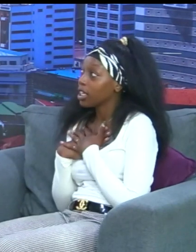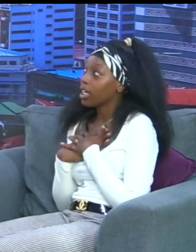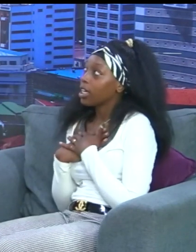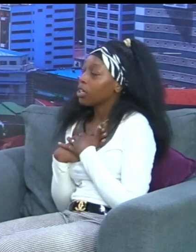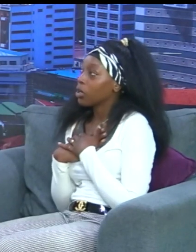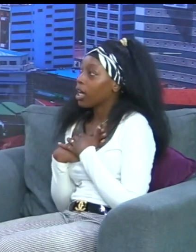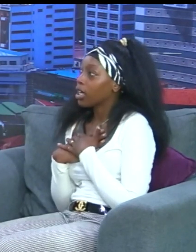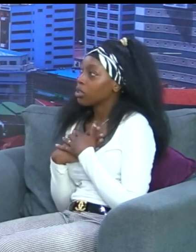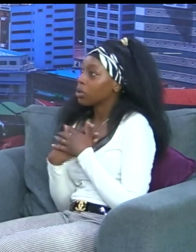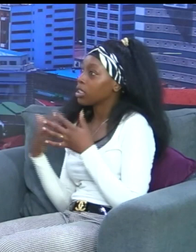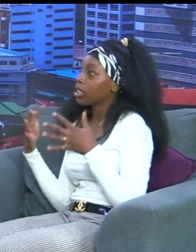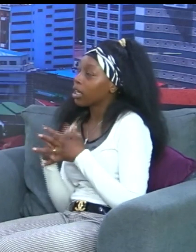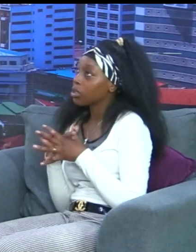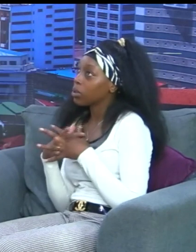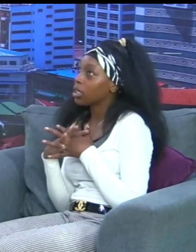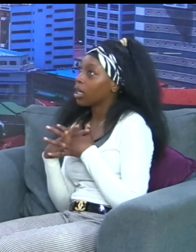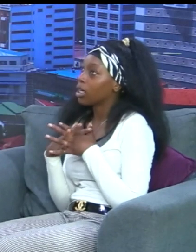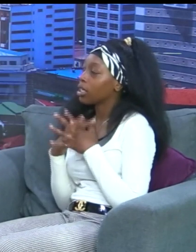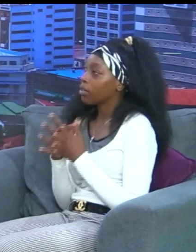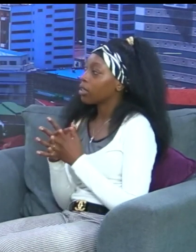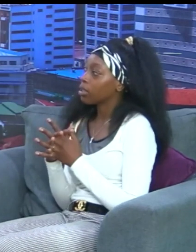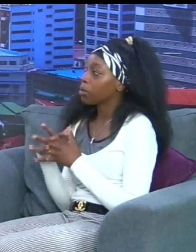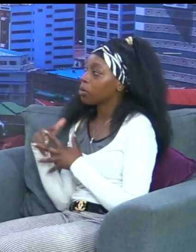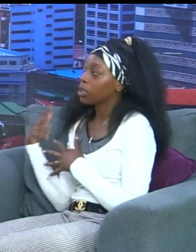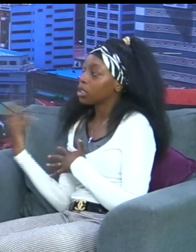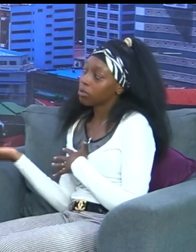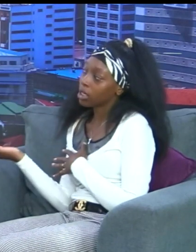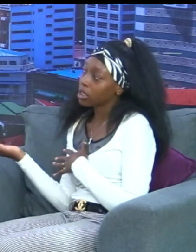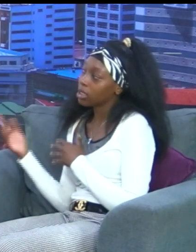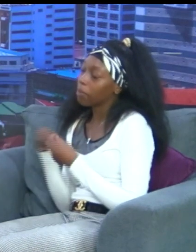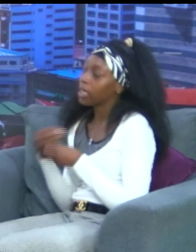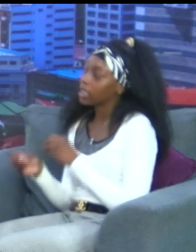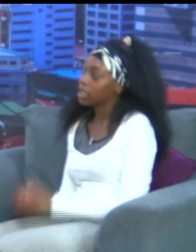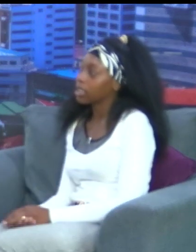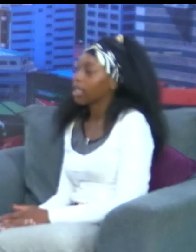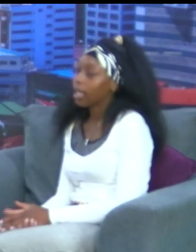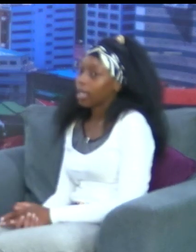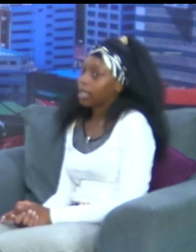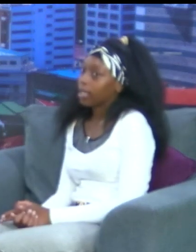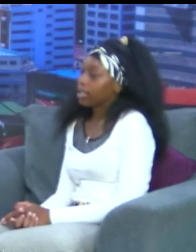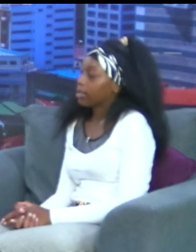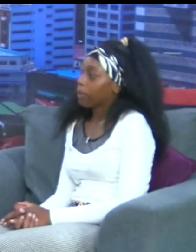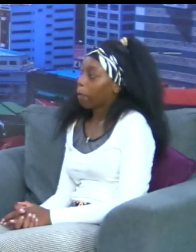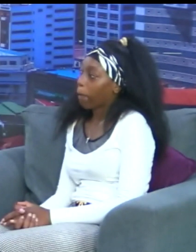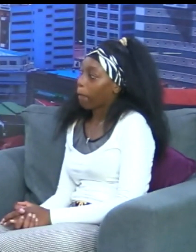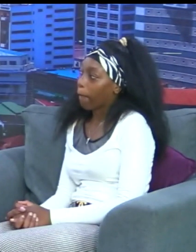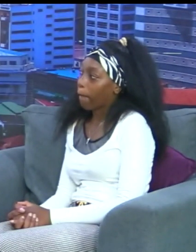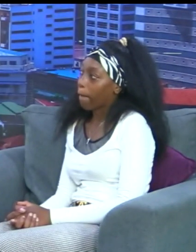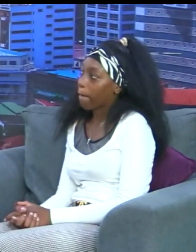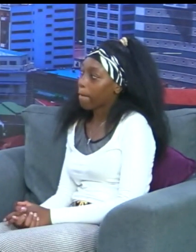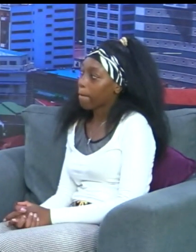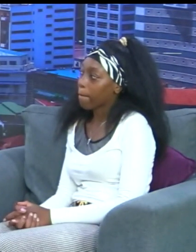passion in your heart to interact with deaf and people with different disabilities.